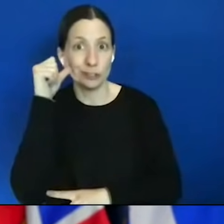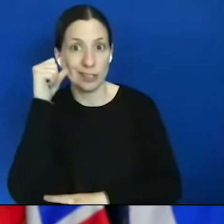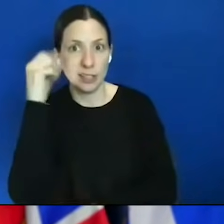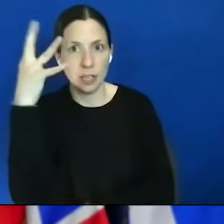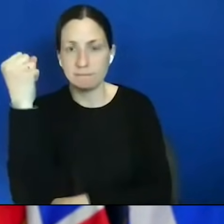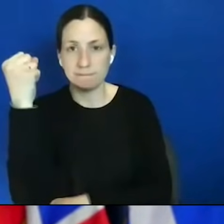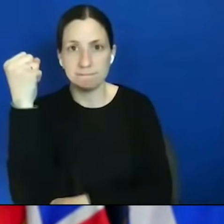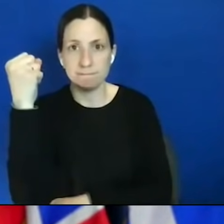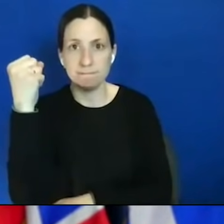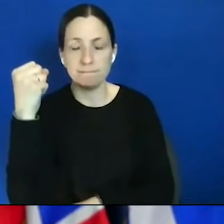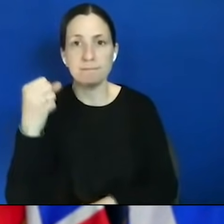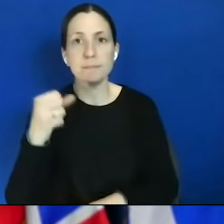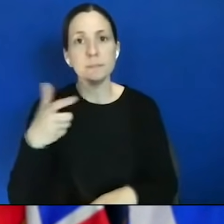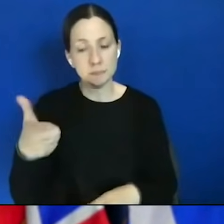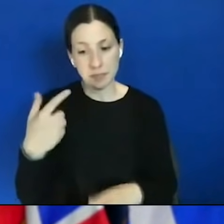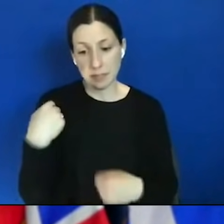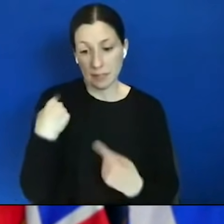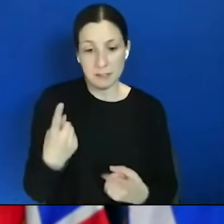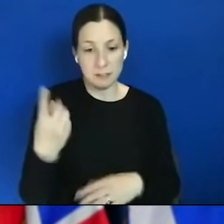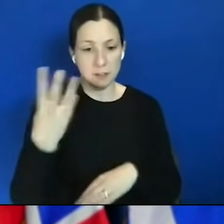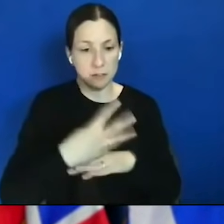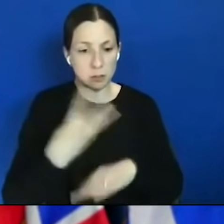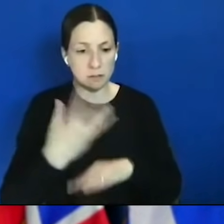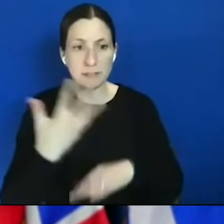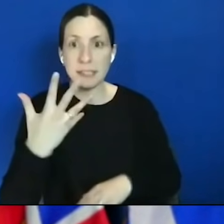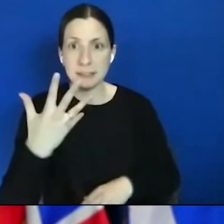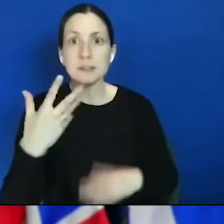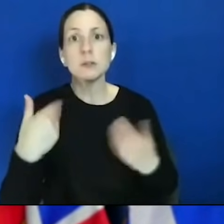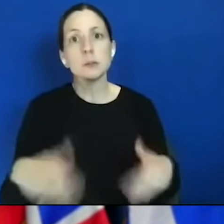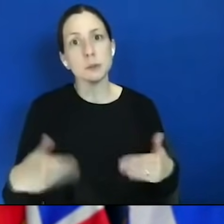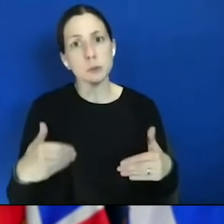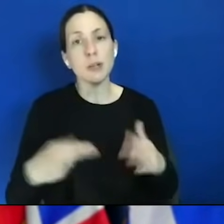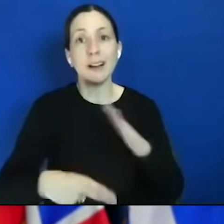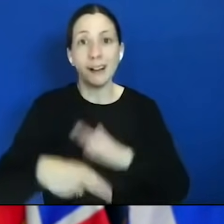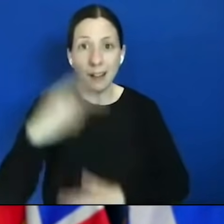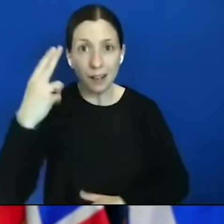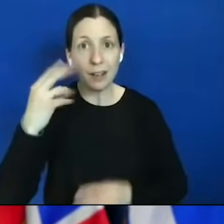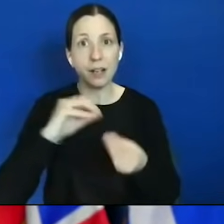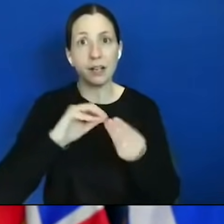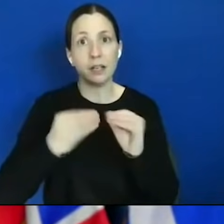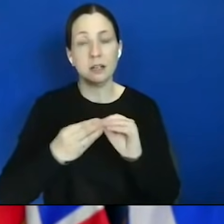in the last number of days, 4 or 5 days, has been significantly above